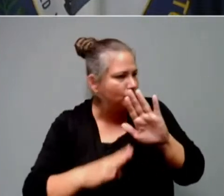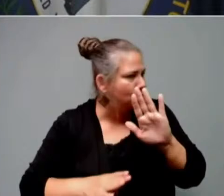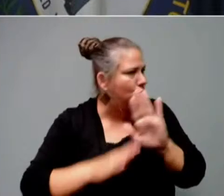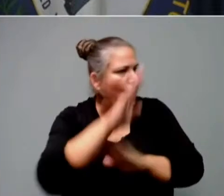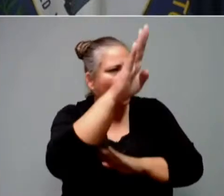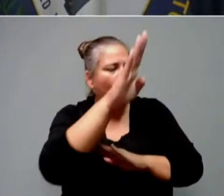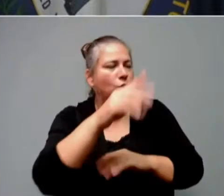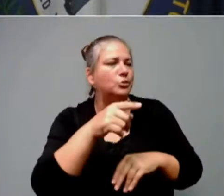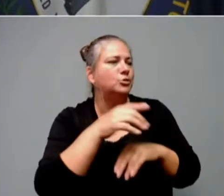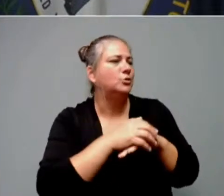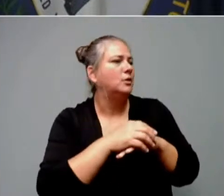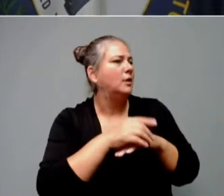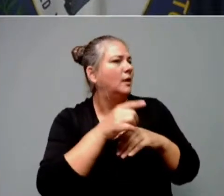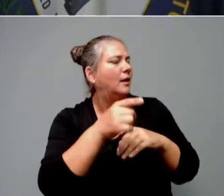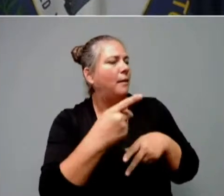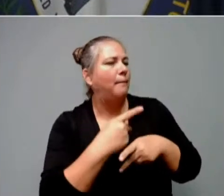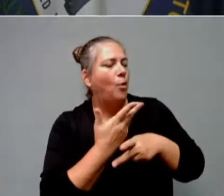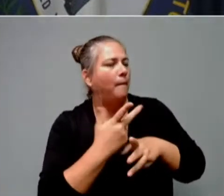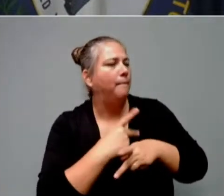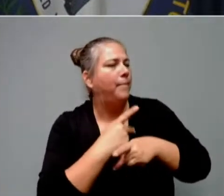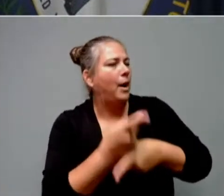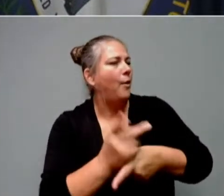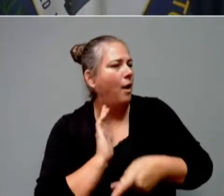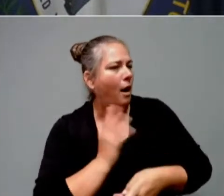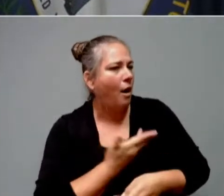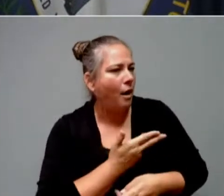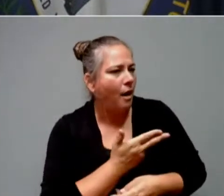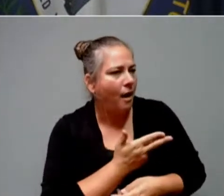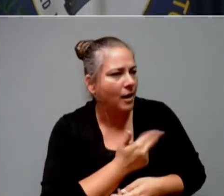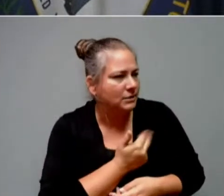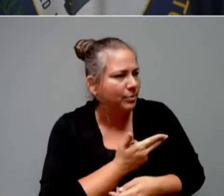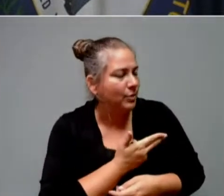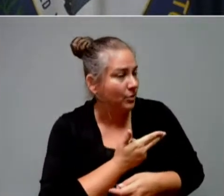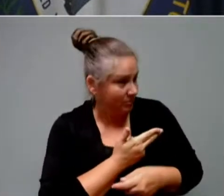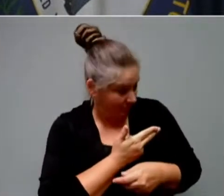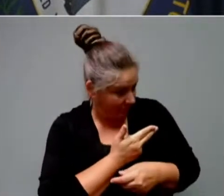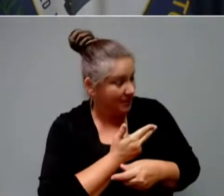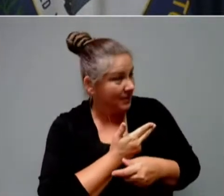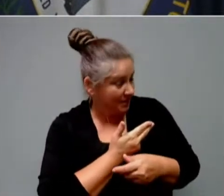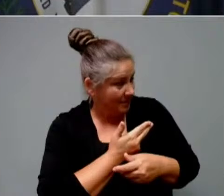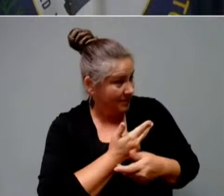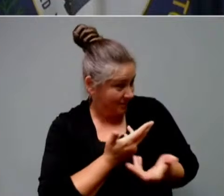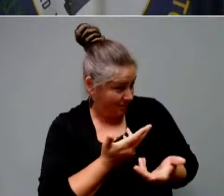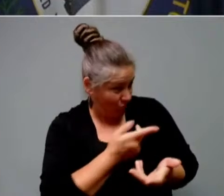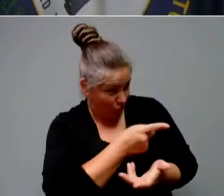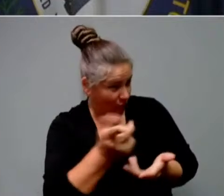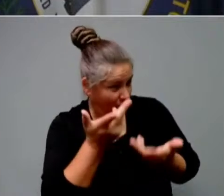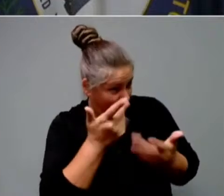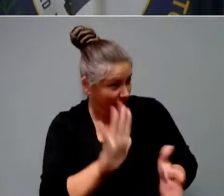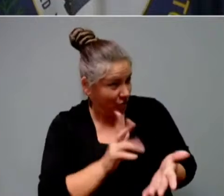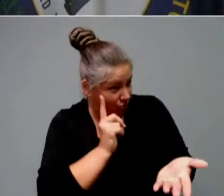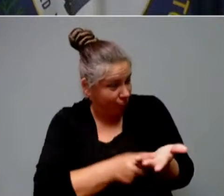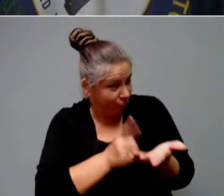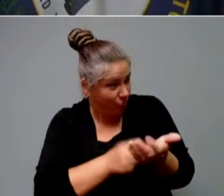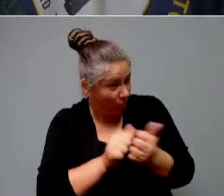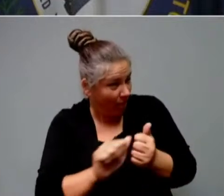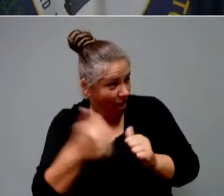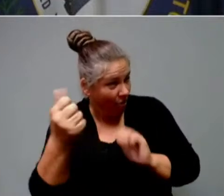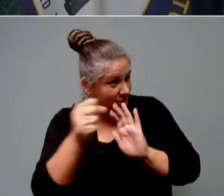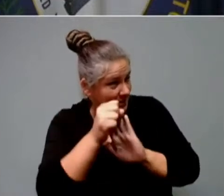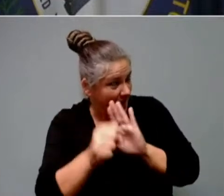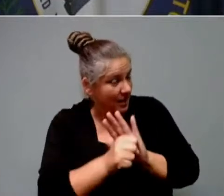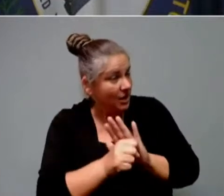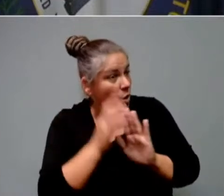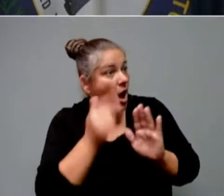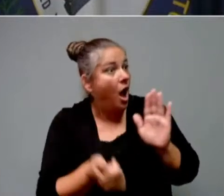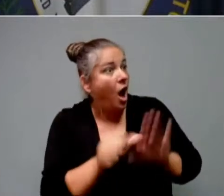our hospital resources, has your office in any way begun preemptive talks with other states that aren't experiencing a surge